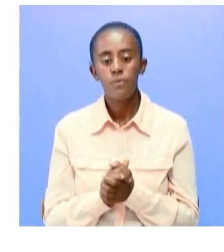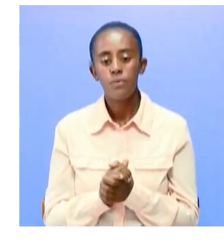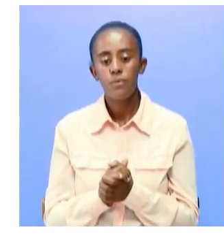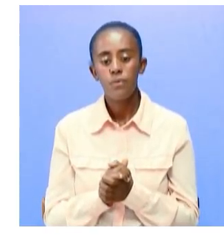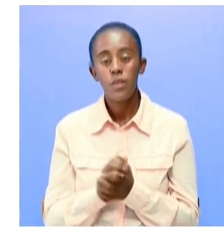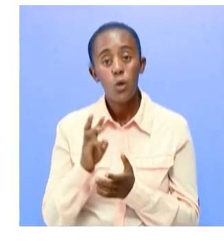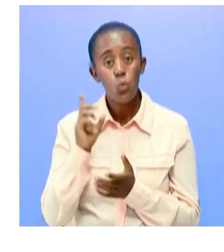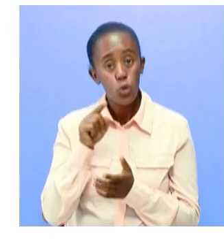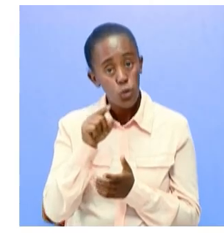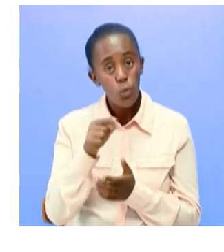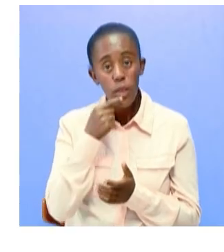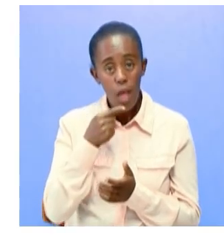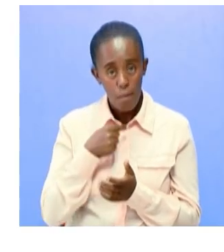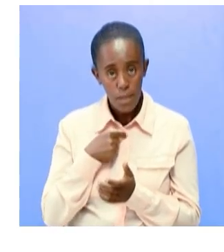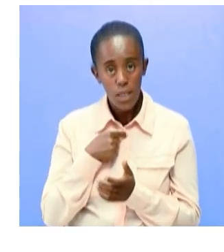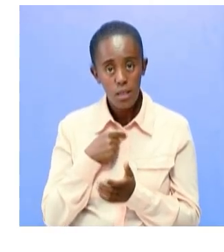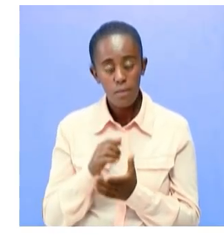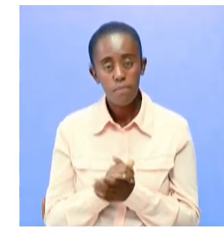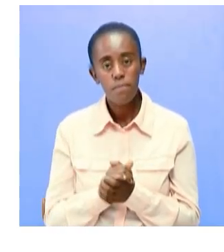Would you tell me